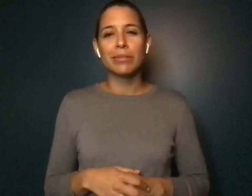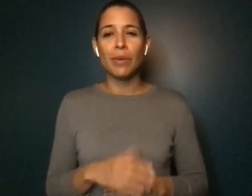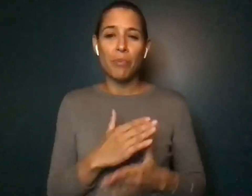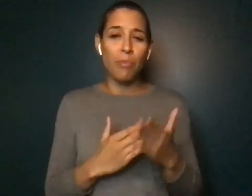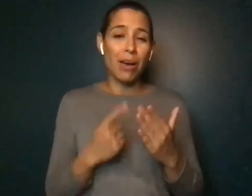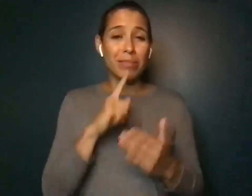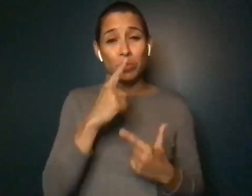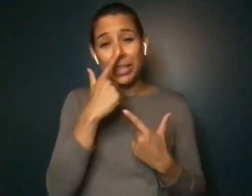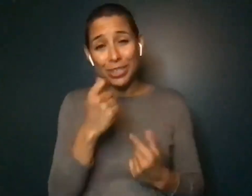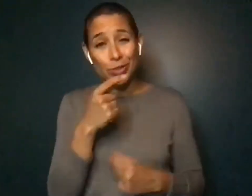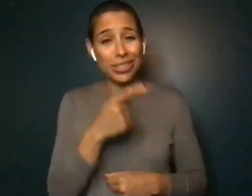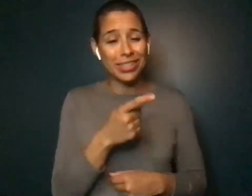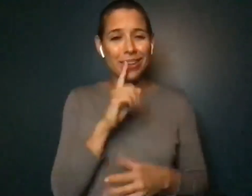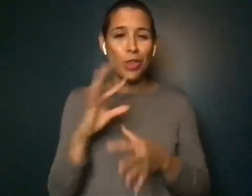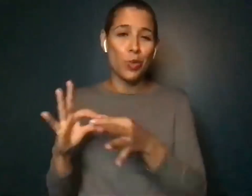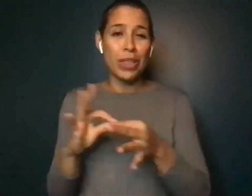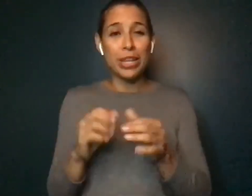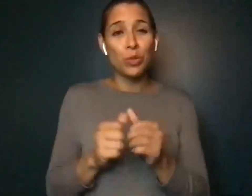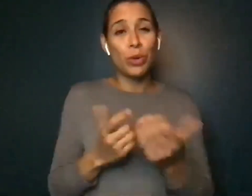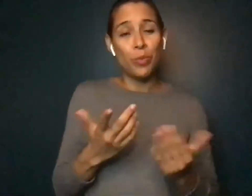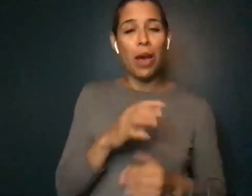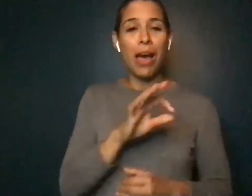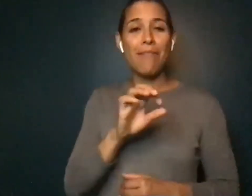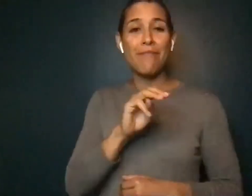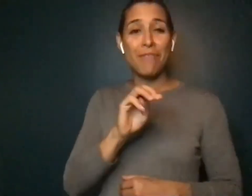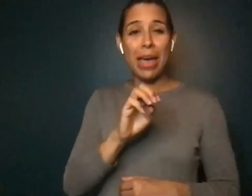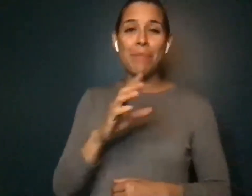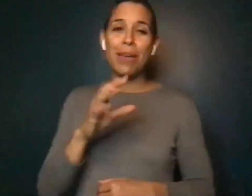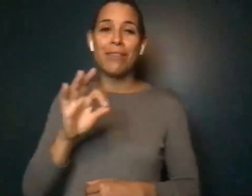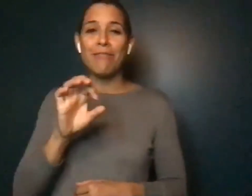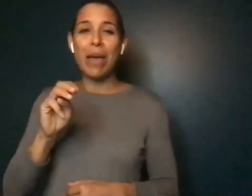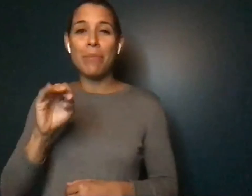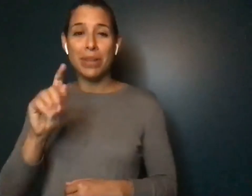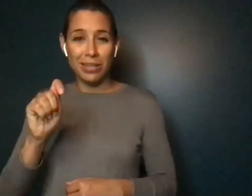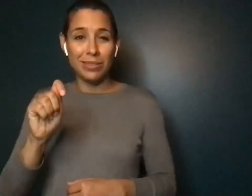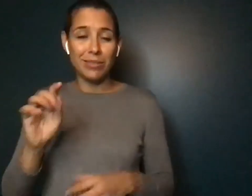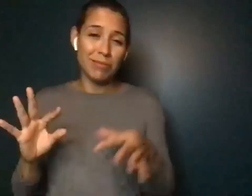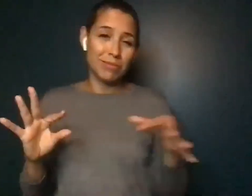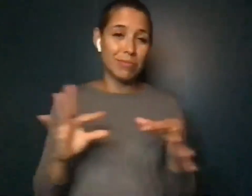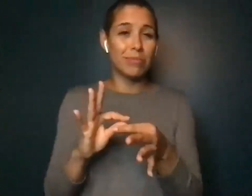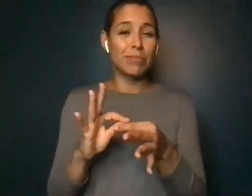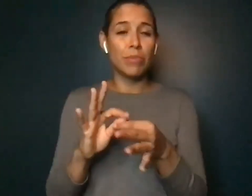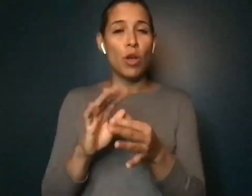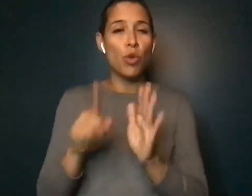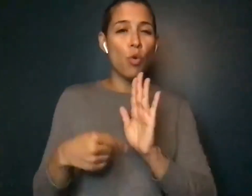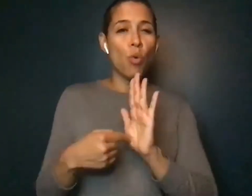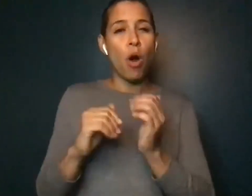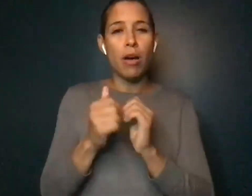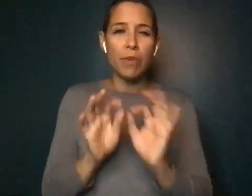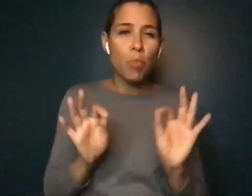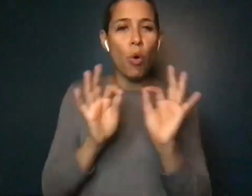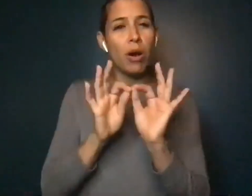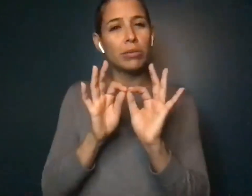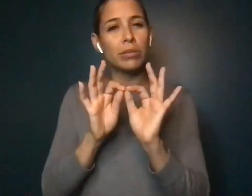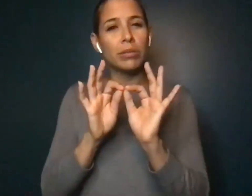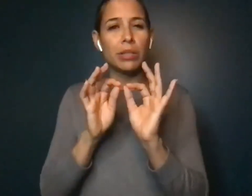feminist is the, um, the role and the potency of self representation in these images. So in